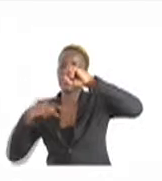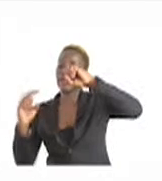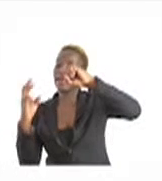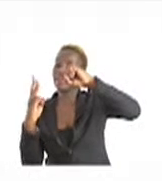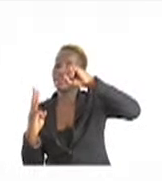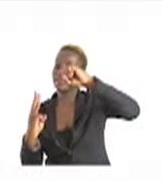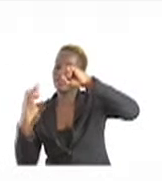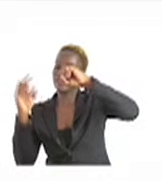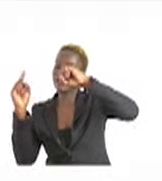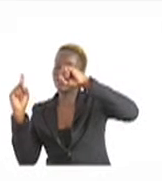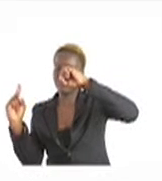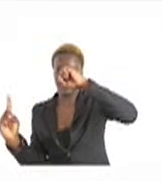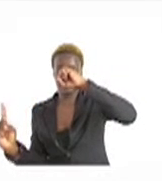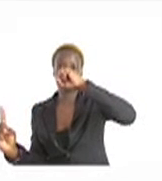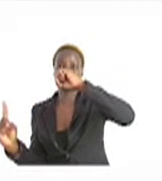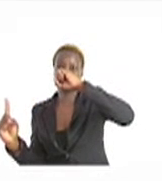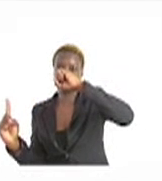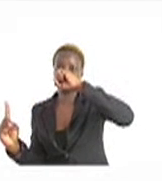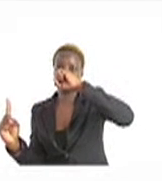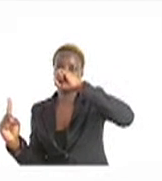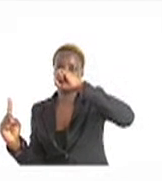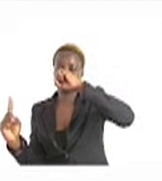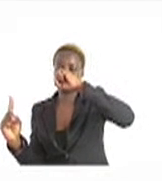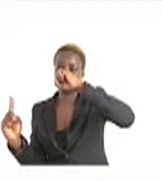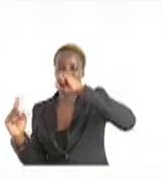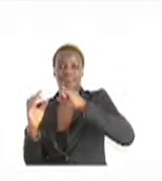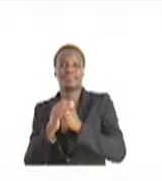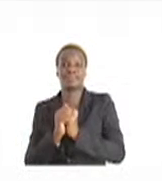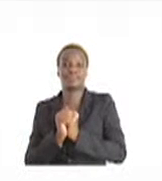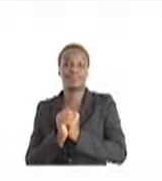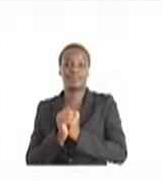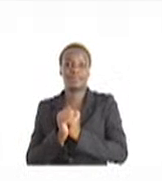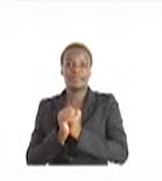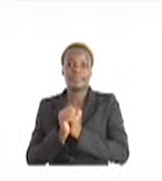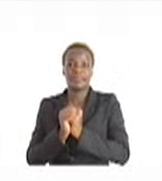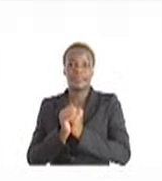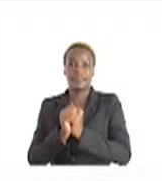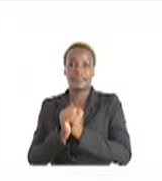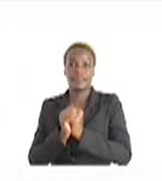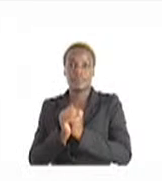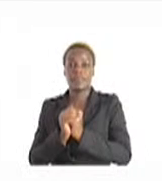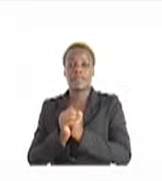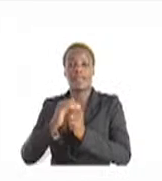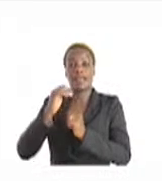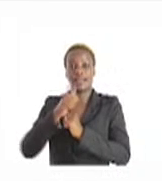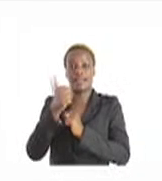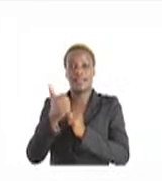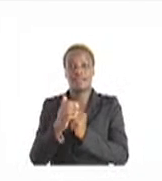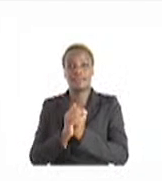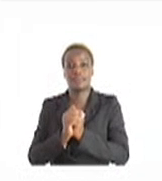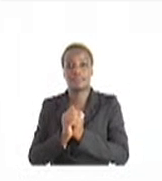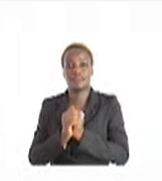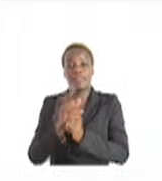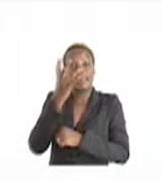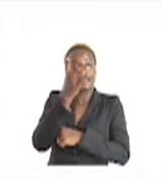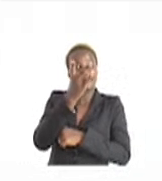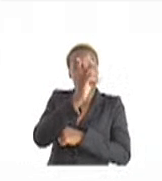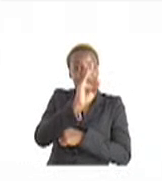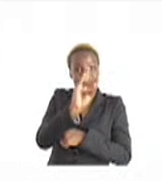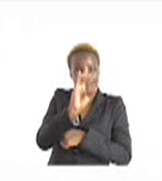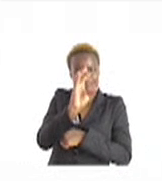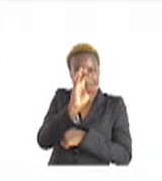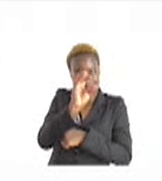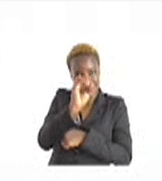means we are eating the bigger number. Let's look at the next one. Between 70